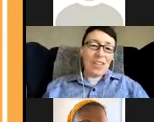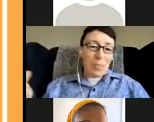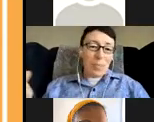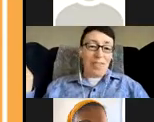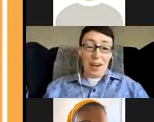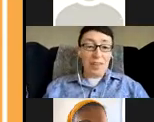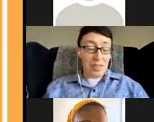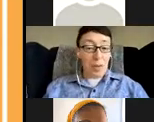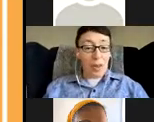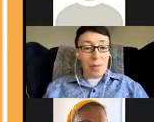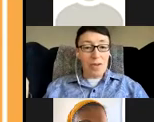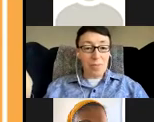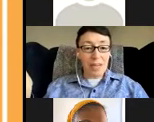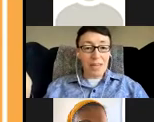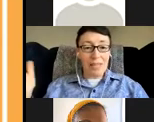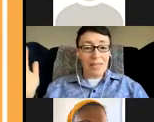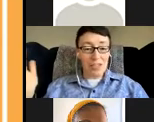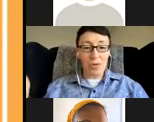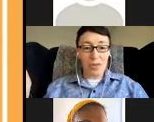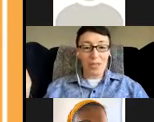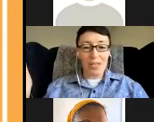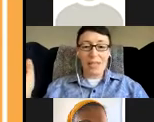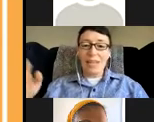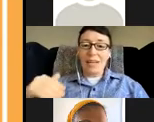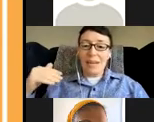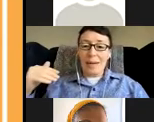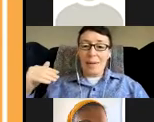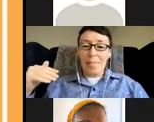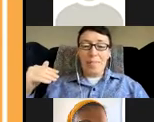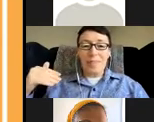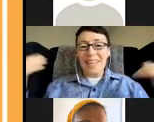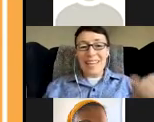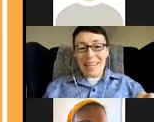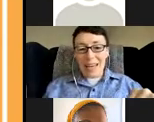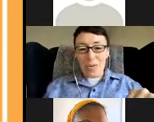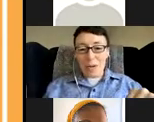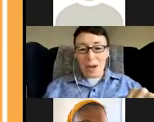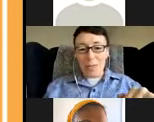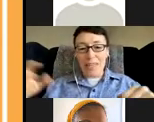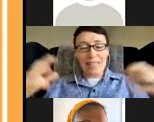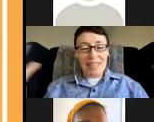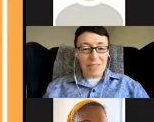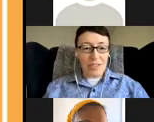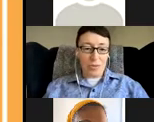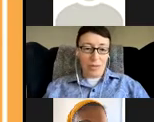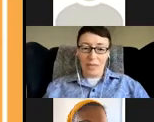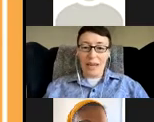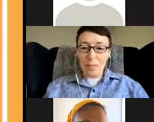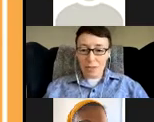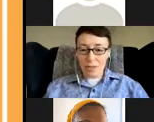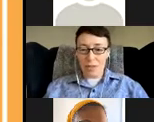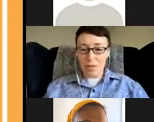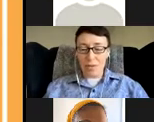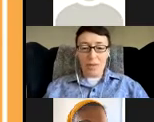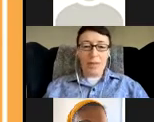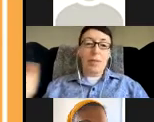It's also been a fairly small amount of money historically, an inadequate amount of money to even do what it aims